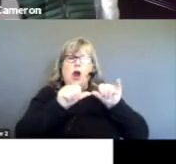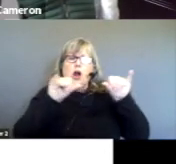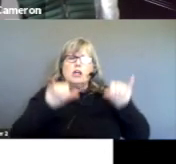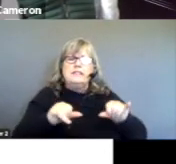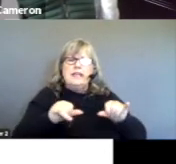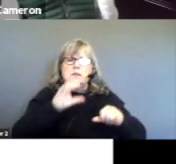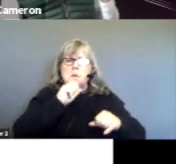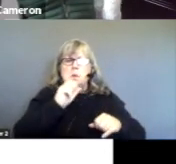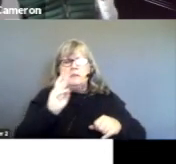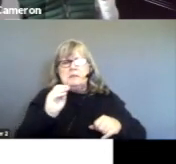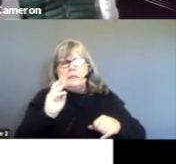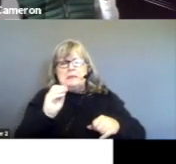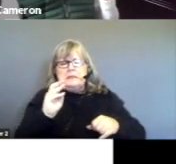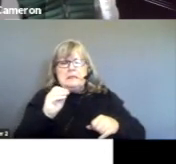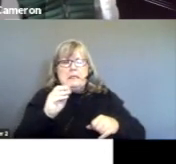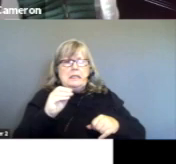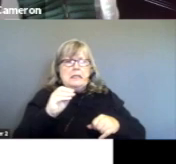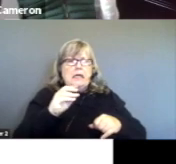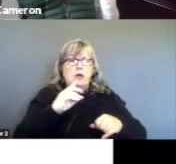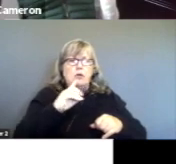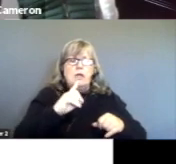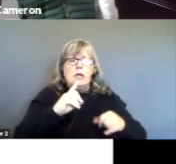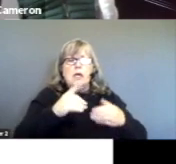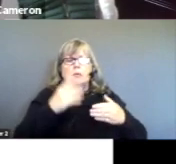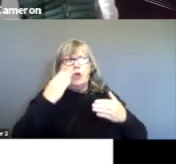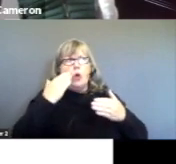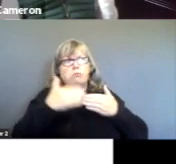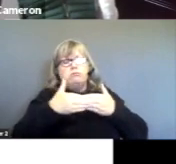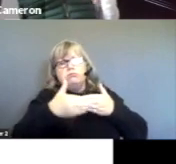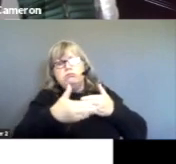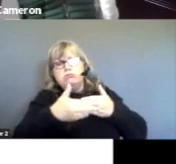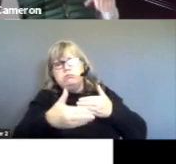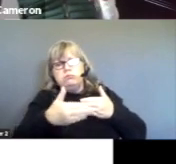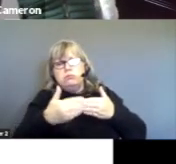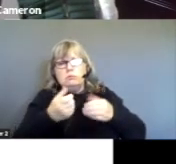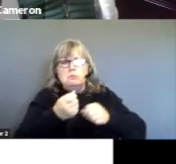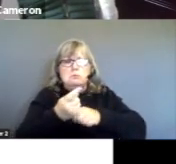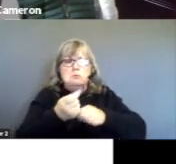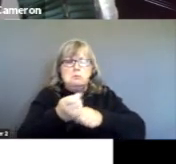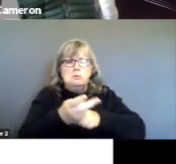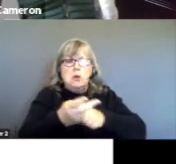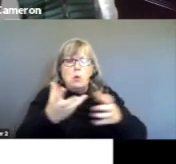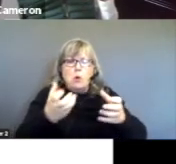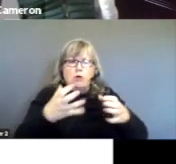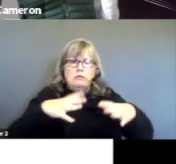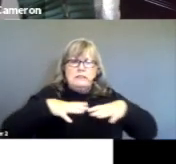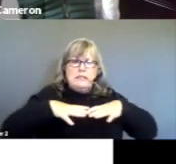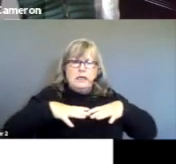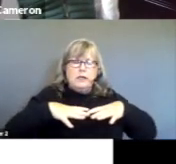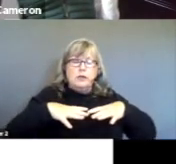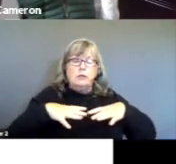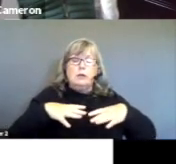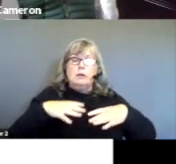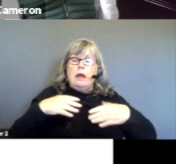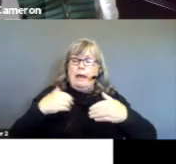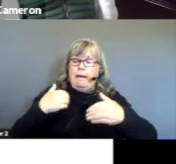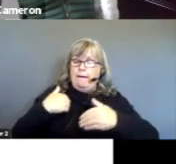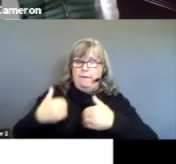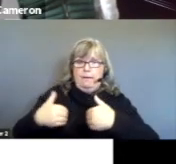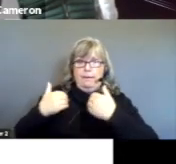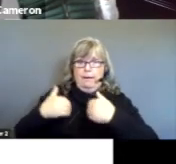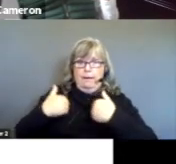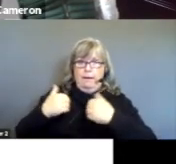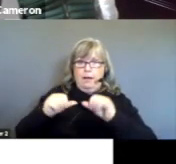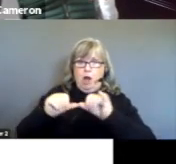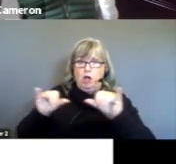to retire, but he didn't want to retire right away. So he had some younger architects working with him, heard